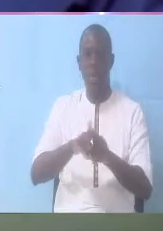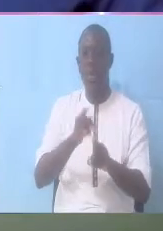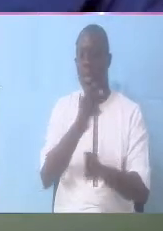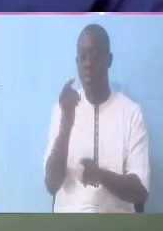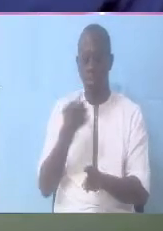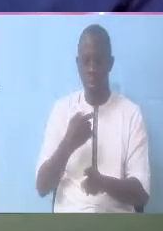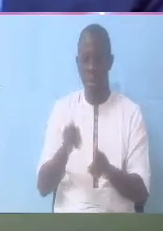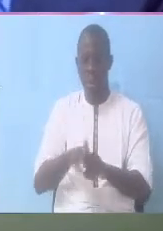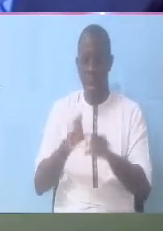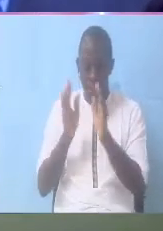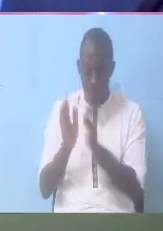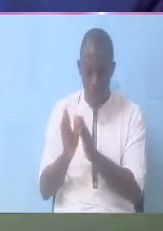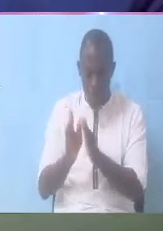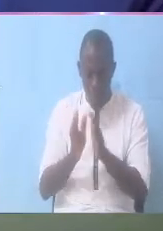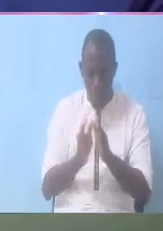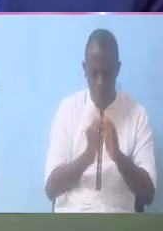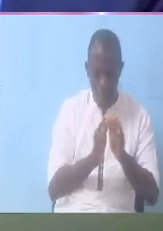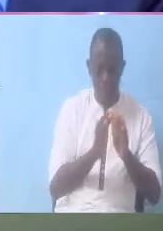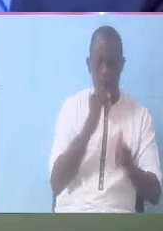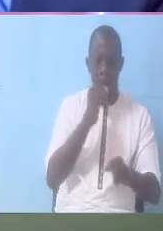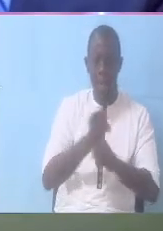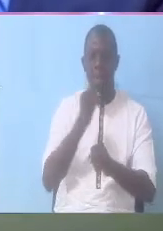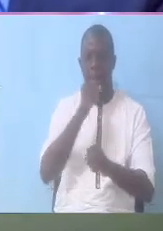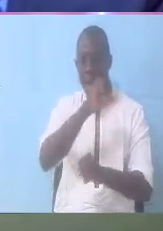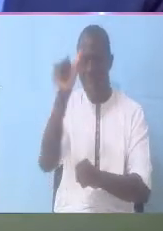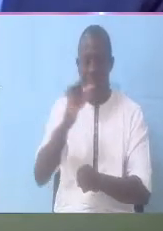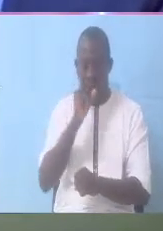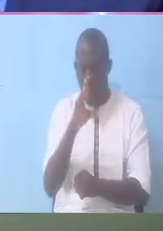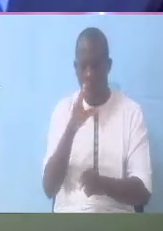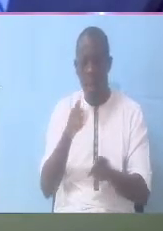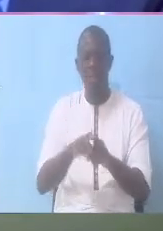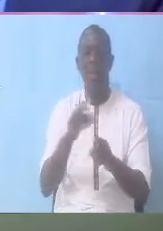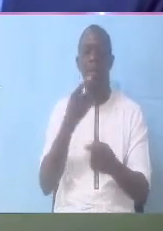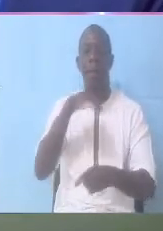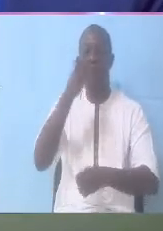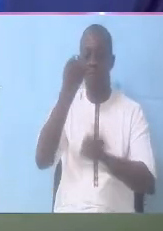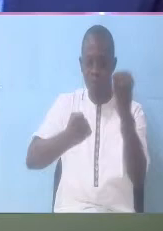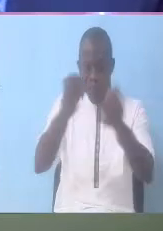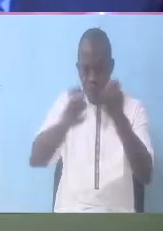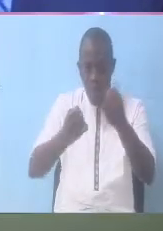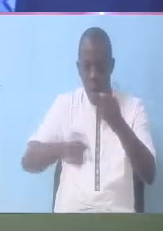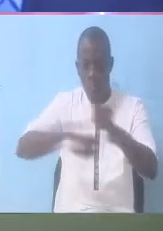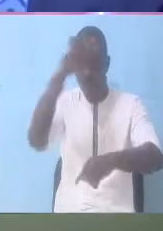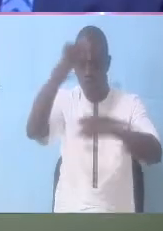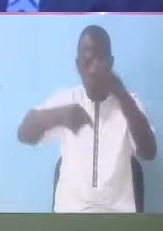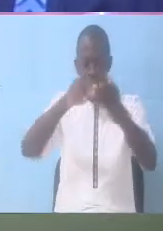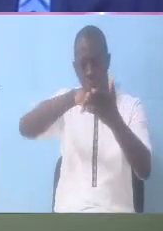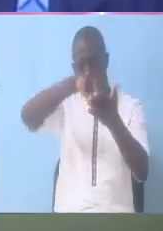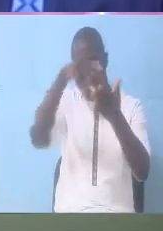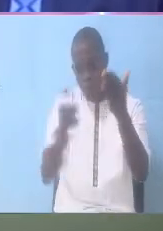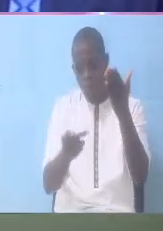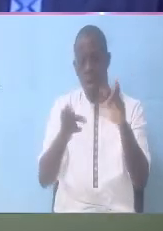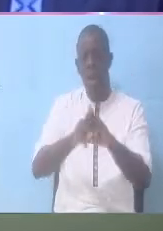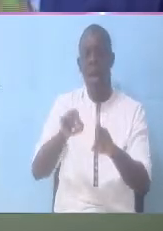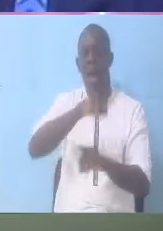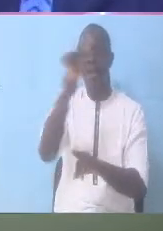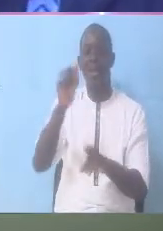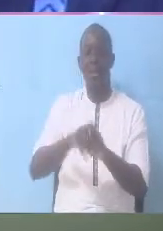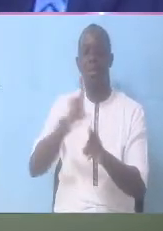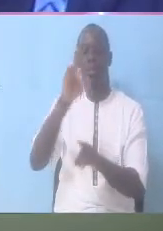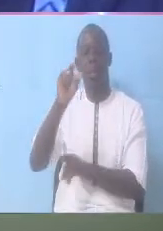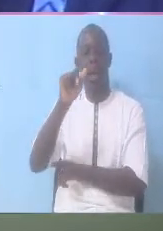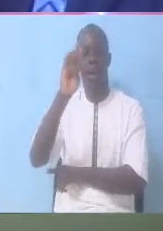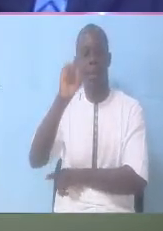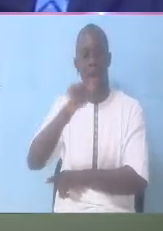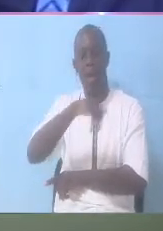and the 5, Dabamarena and Co. disappeared. I was standing. This is what he has said. Even in